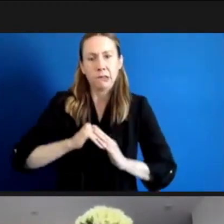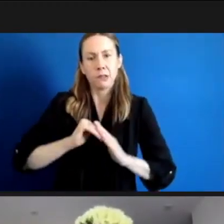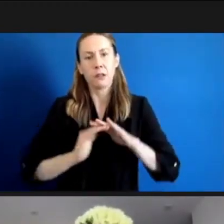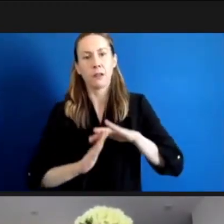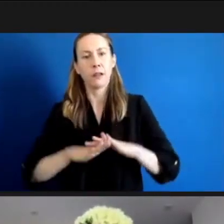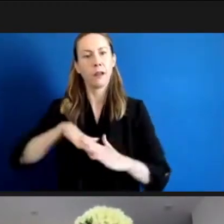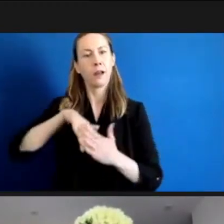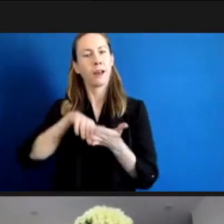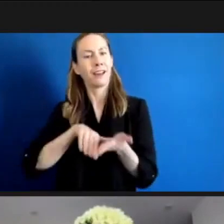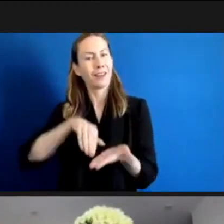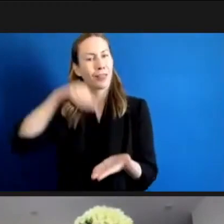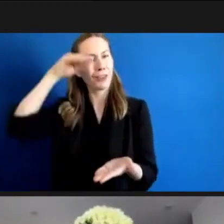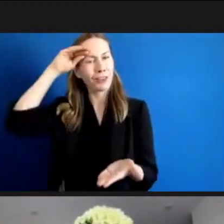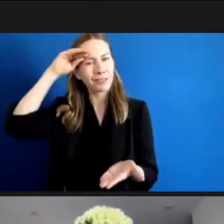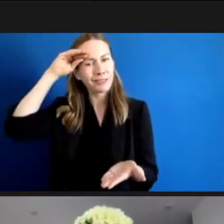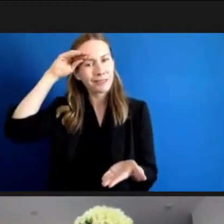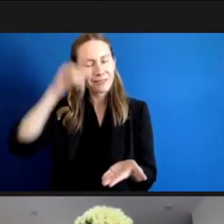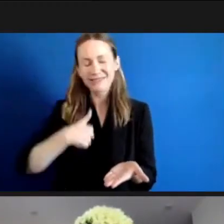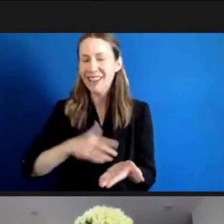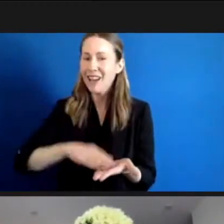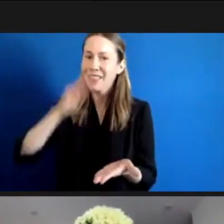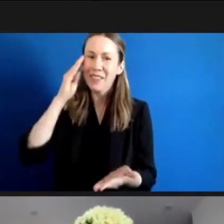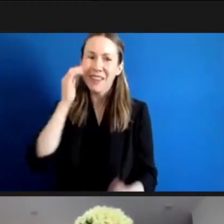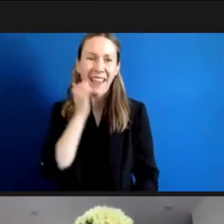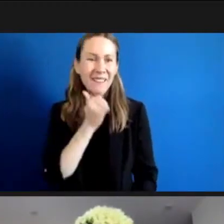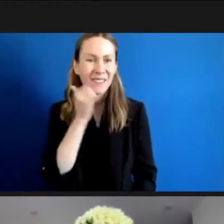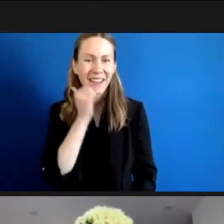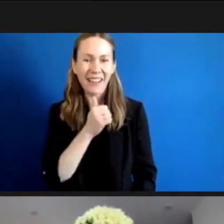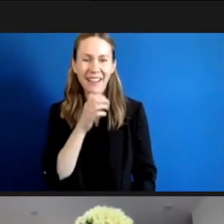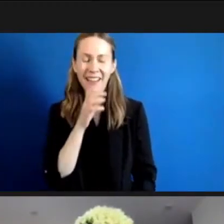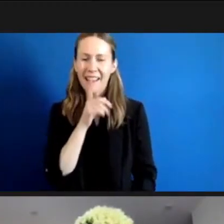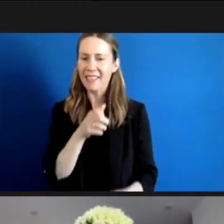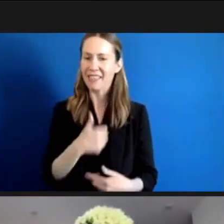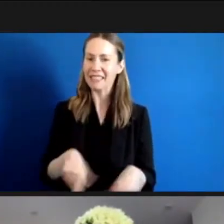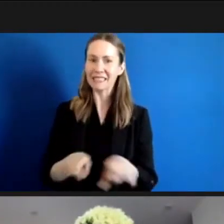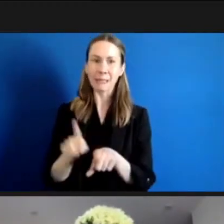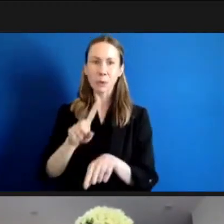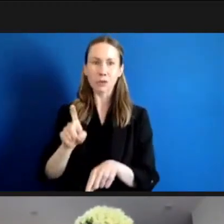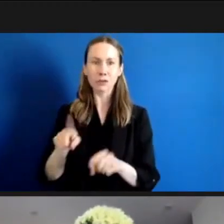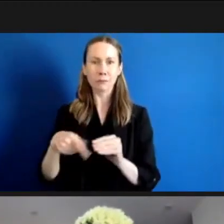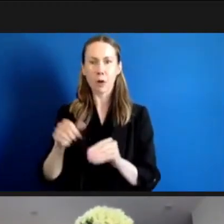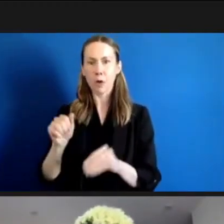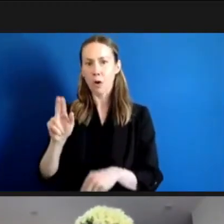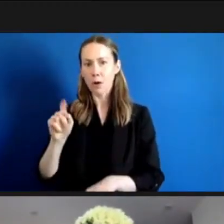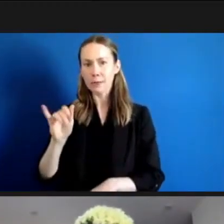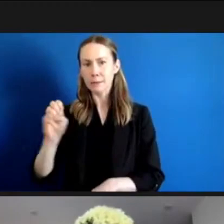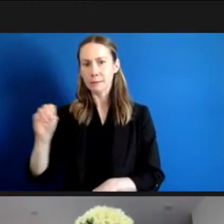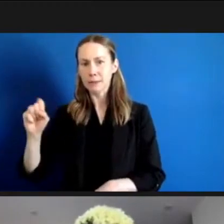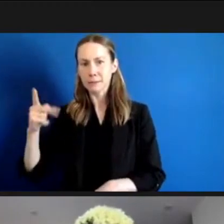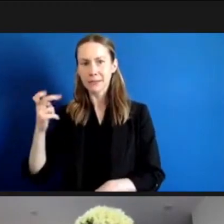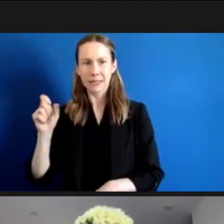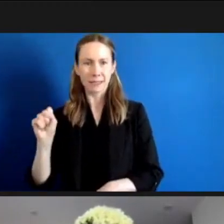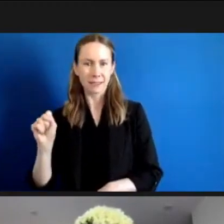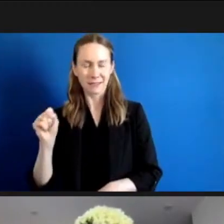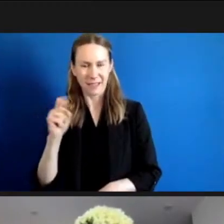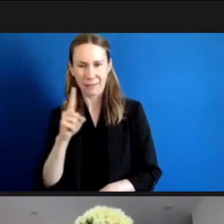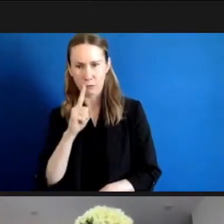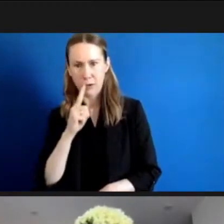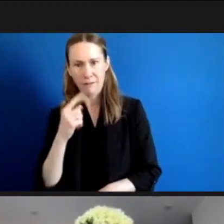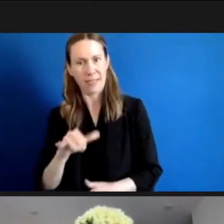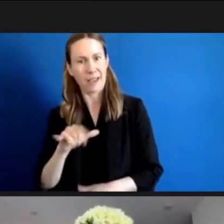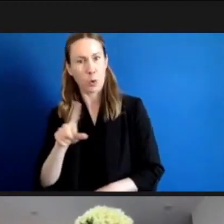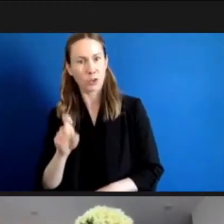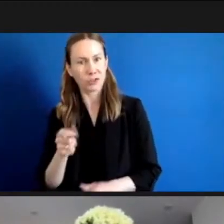every day. I got that same question about Autism Speaks several times before, and